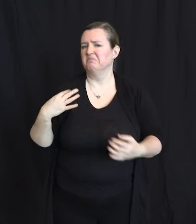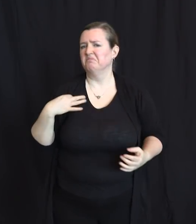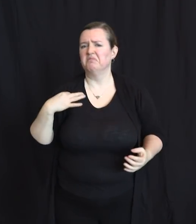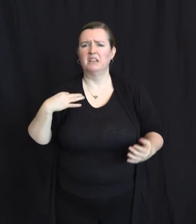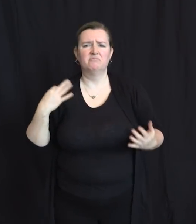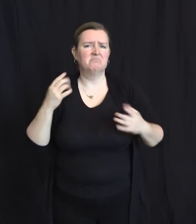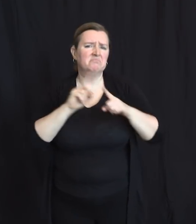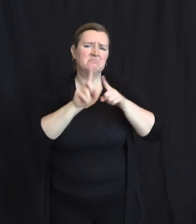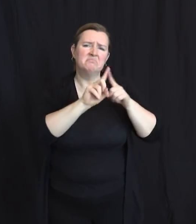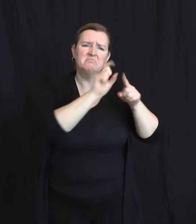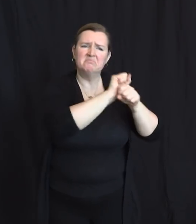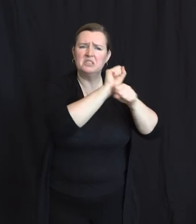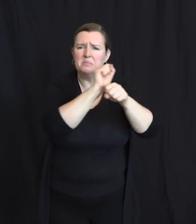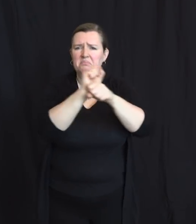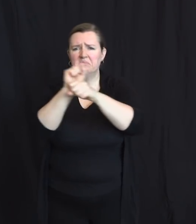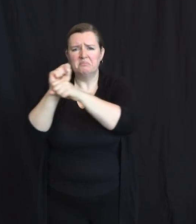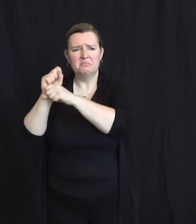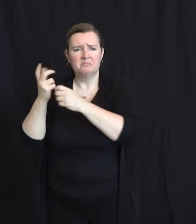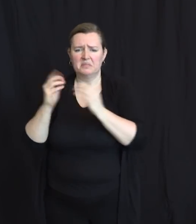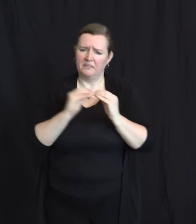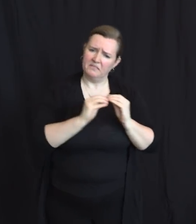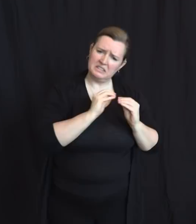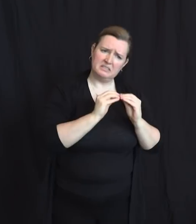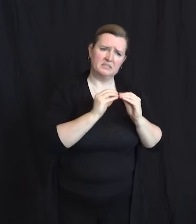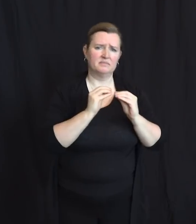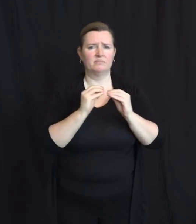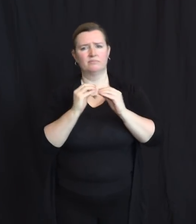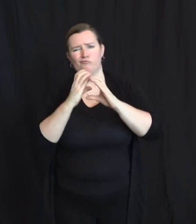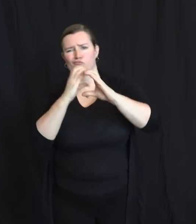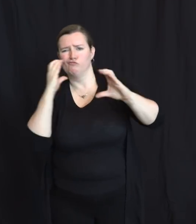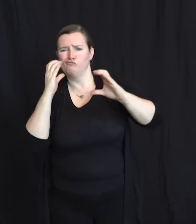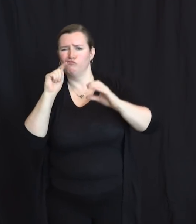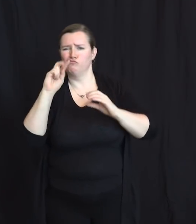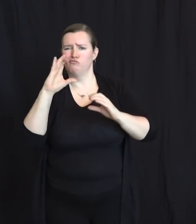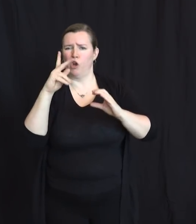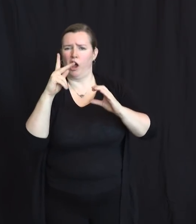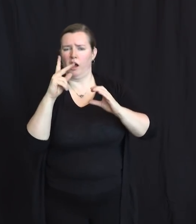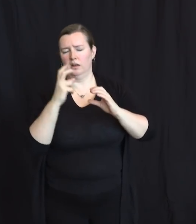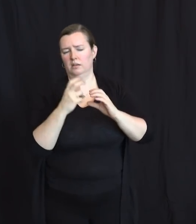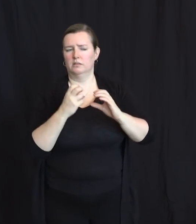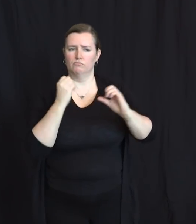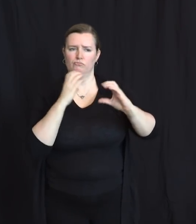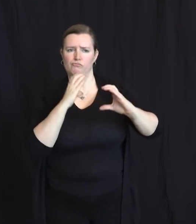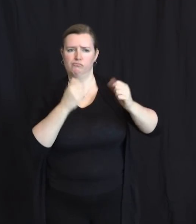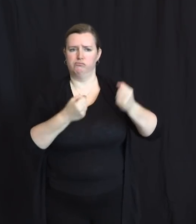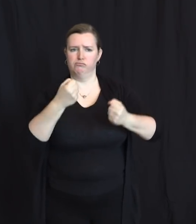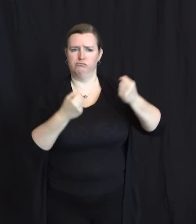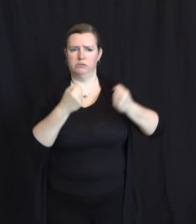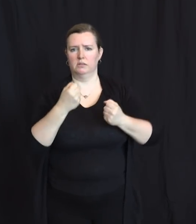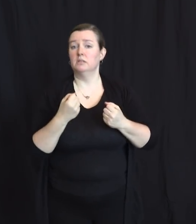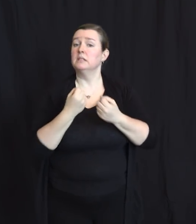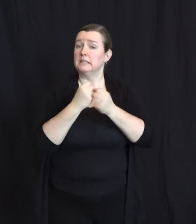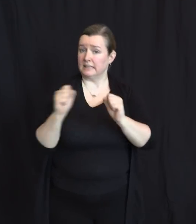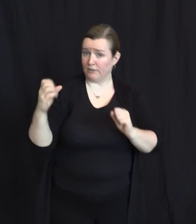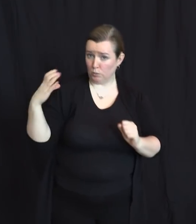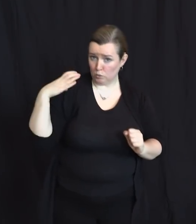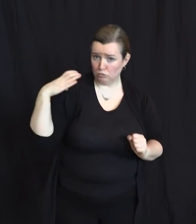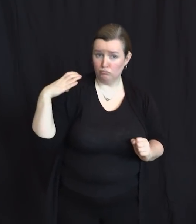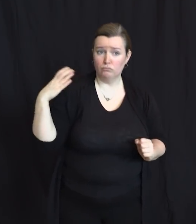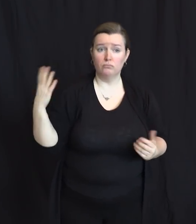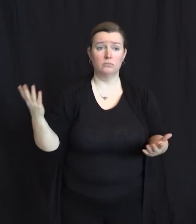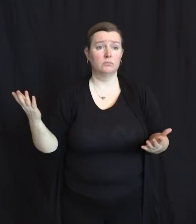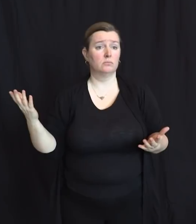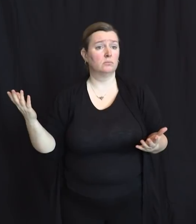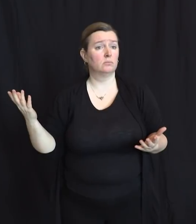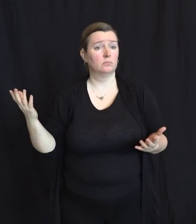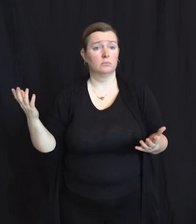the mechanical performance of the company's vehicles, to safety officer. He was a truck driver professionally and took a special